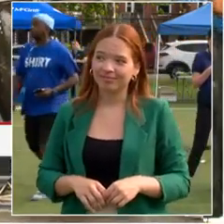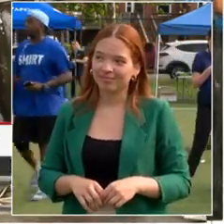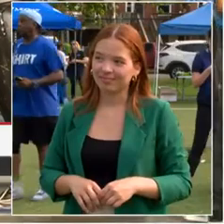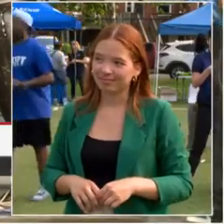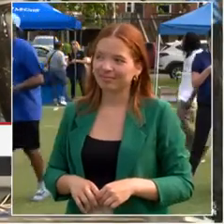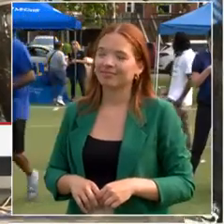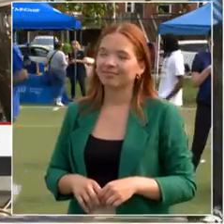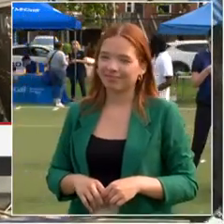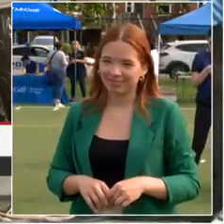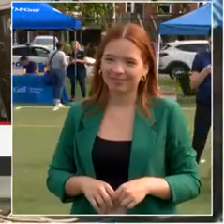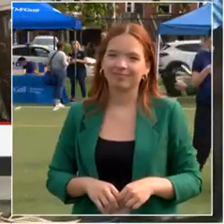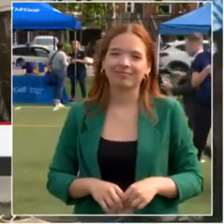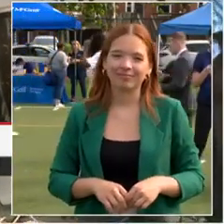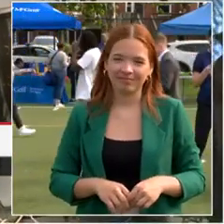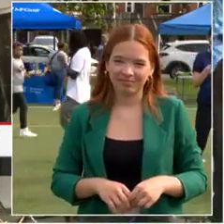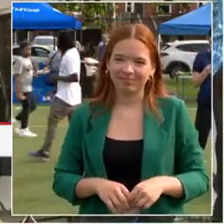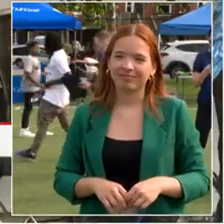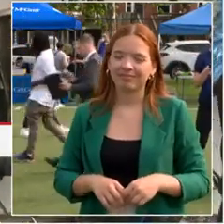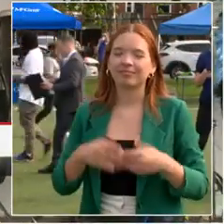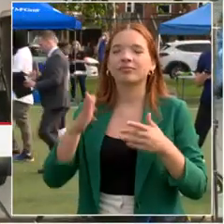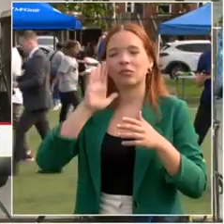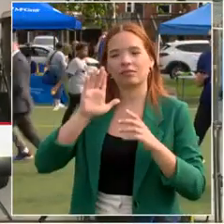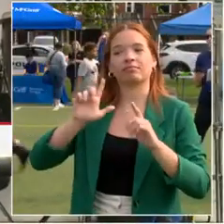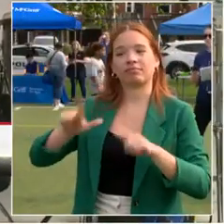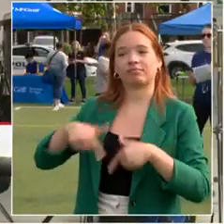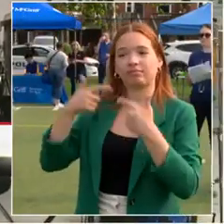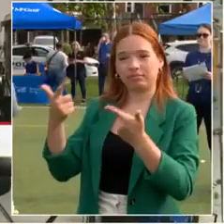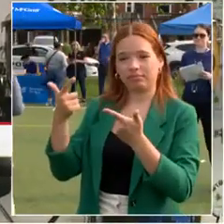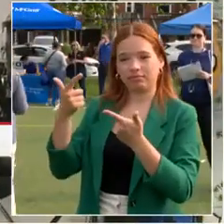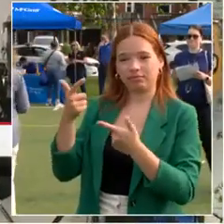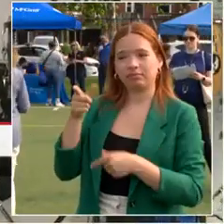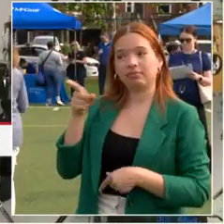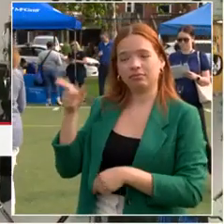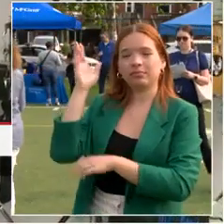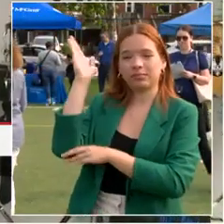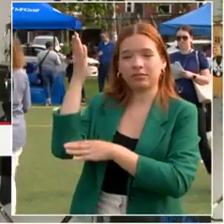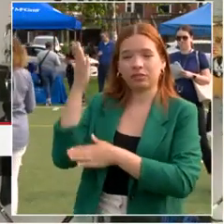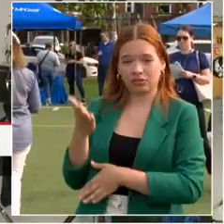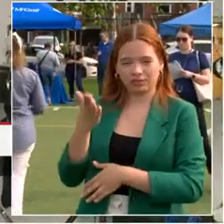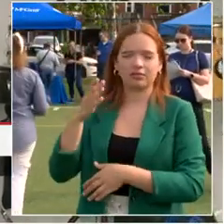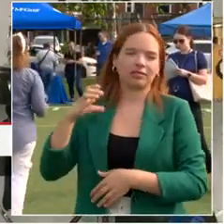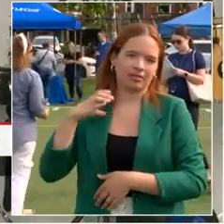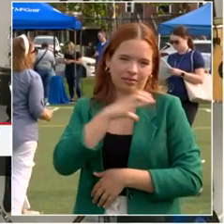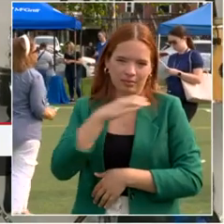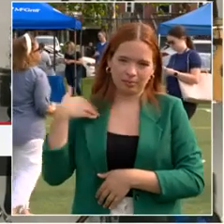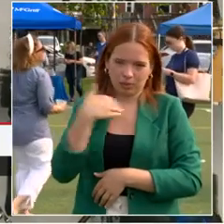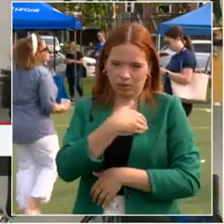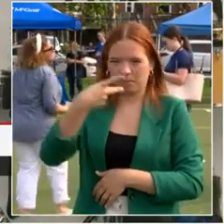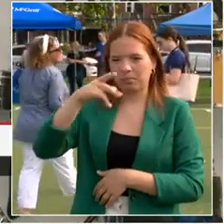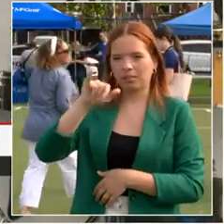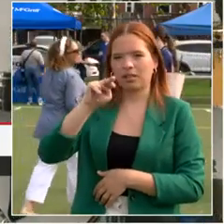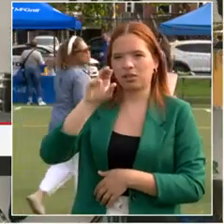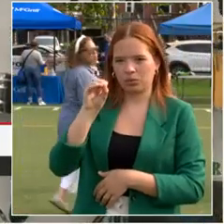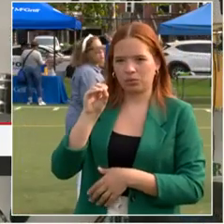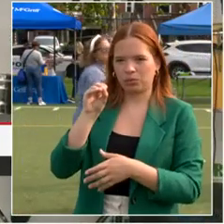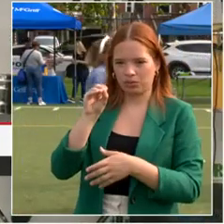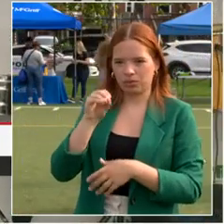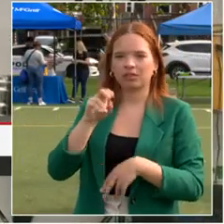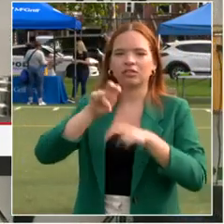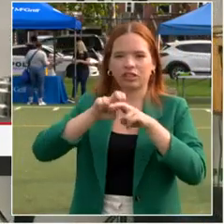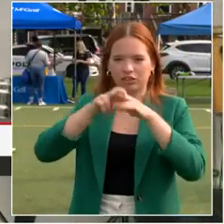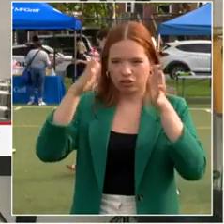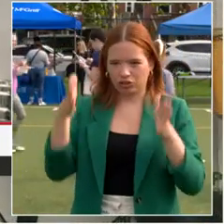I would like to welcome to the stage Councilmember Brooke Pinto of the chair for the chair for the Council's